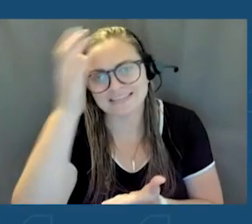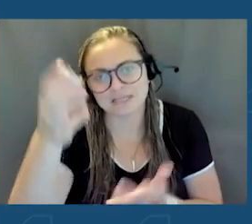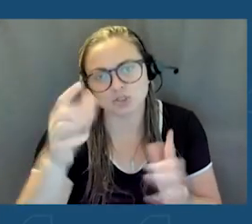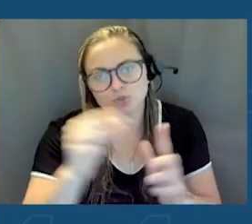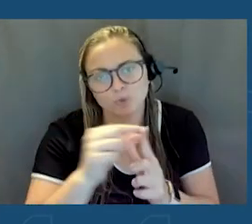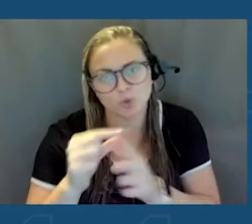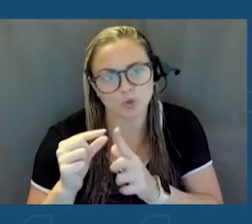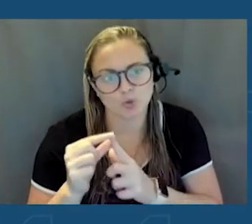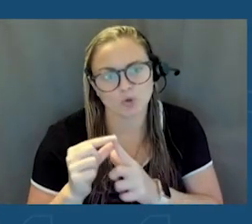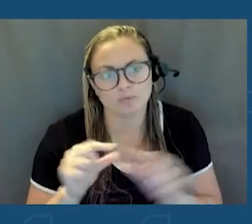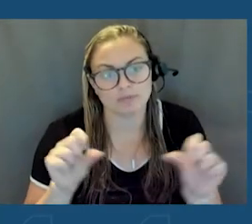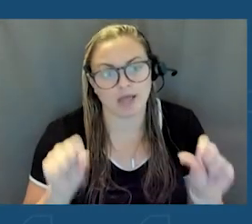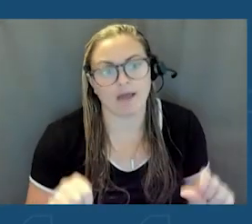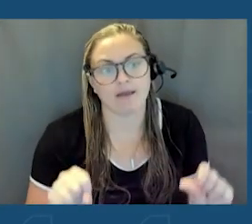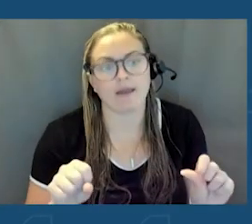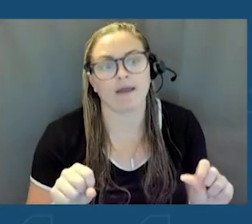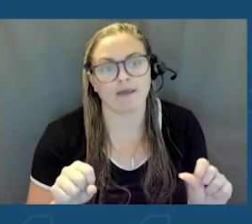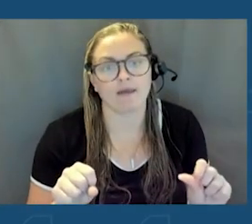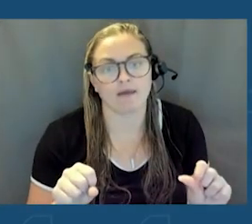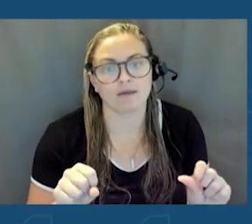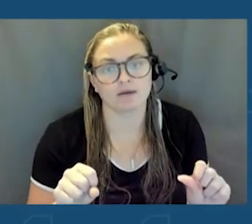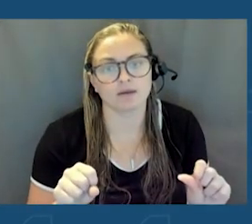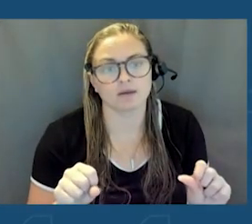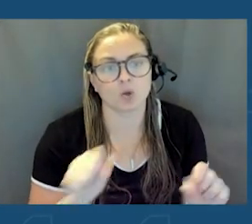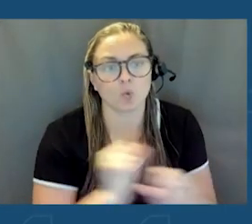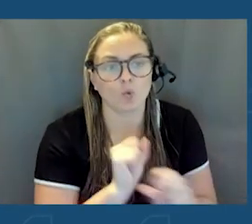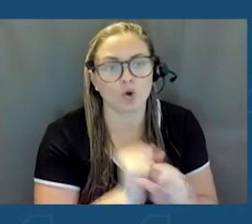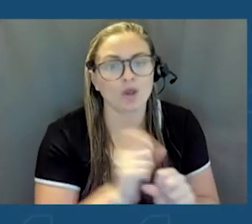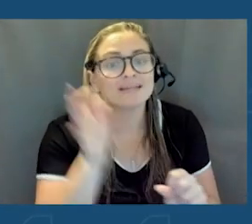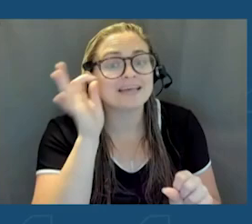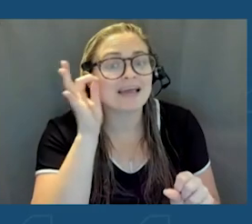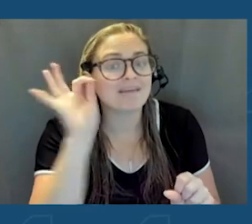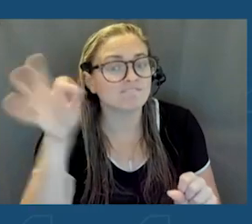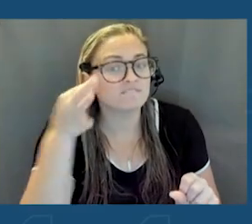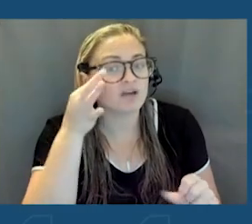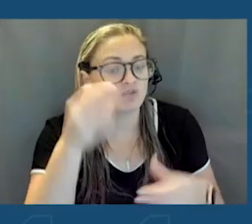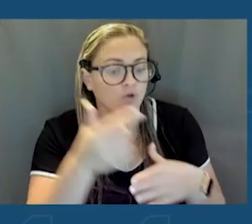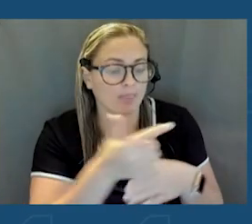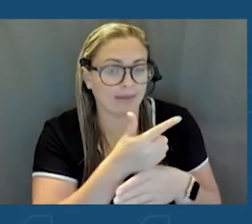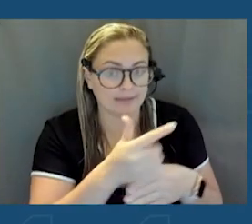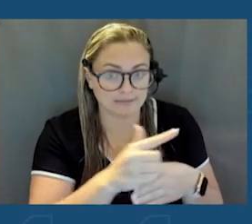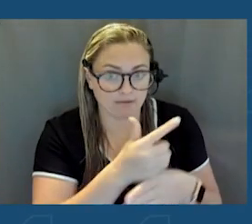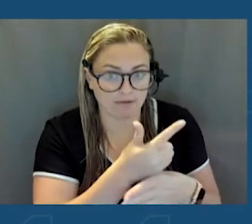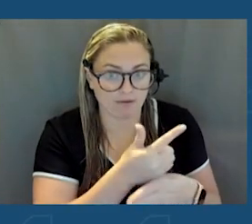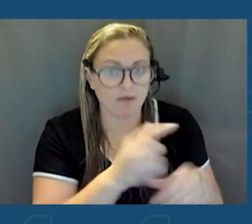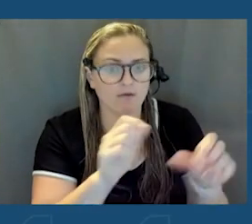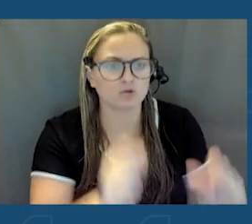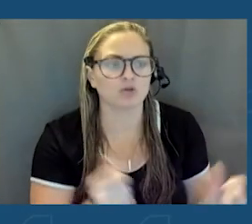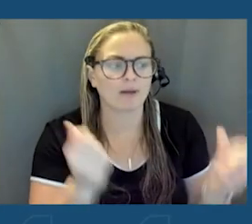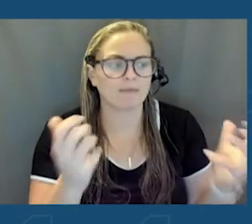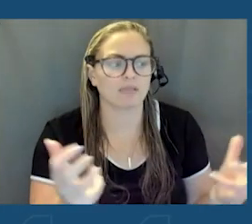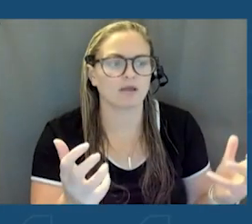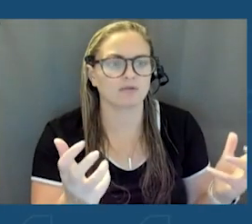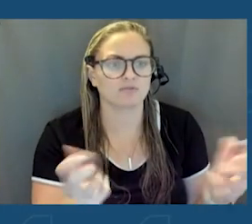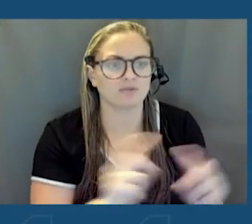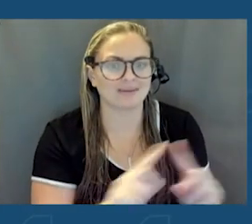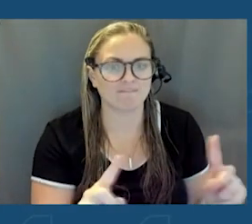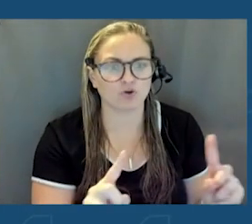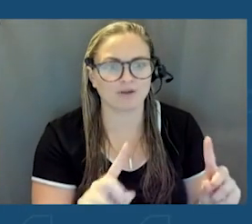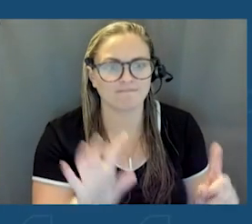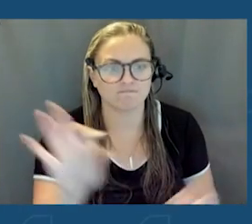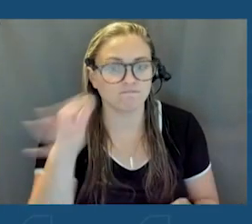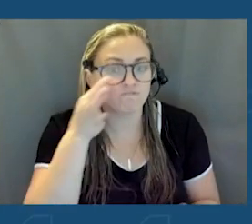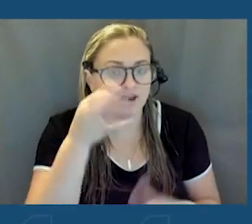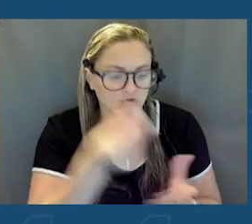I can serve as a federal liaison, given the fact that I was able to secure a number of federal dollars directly, not just